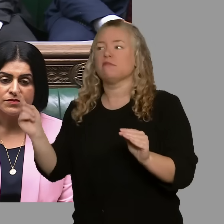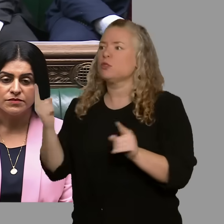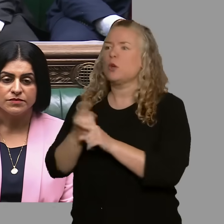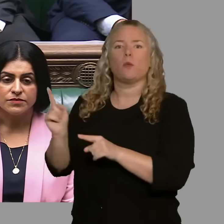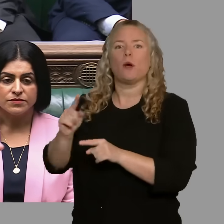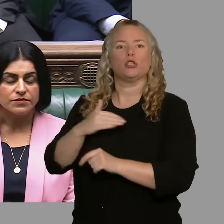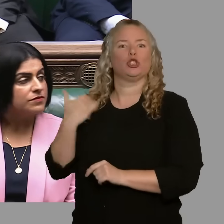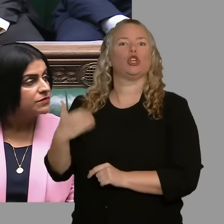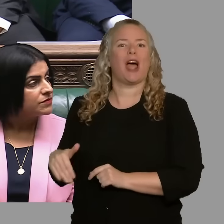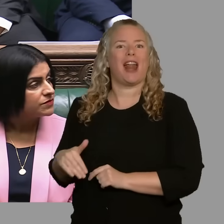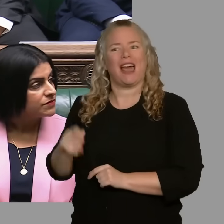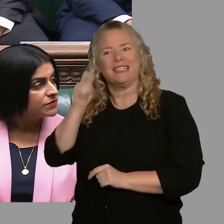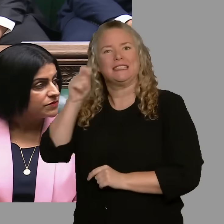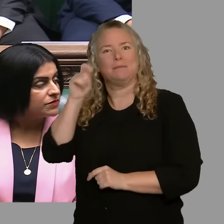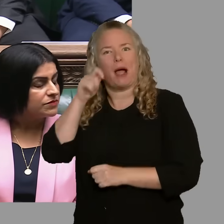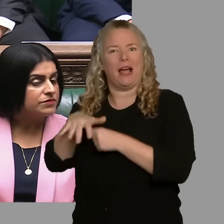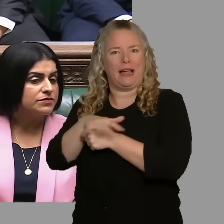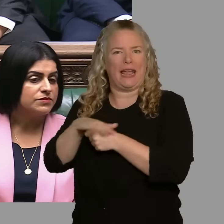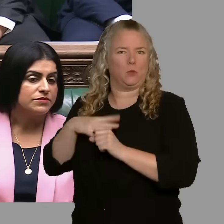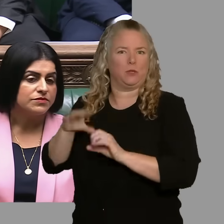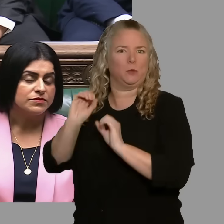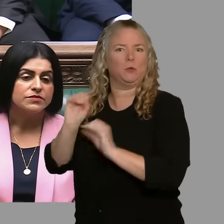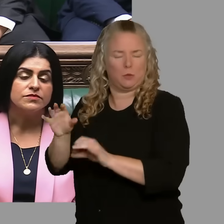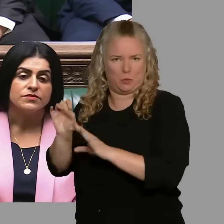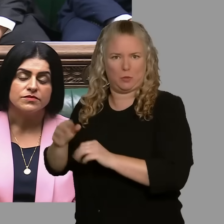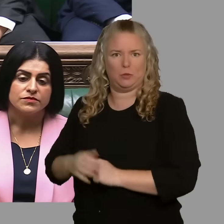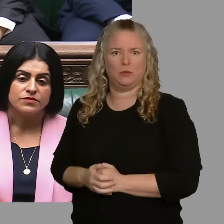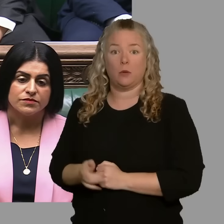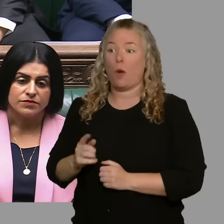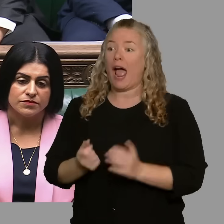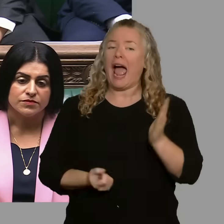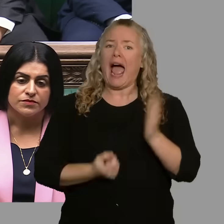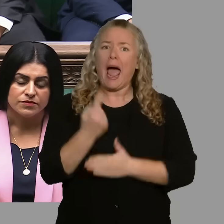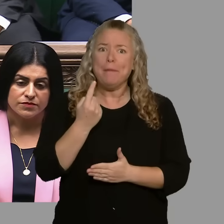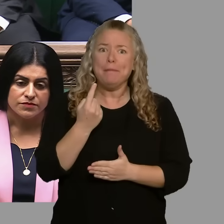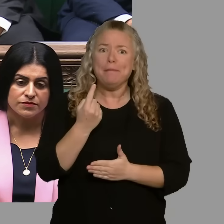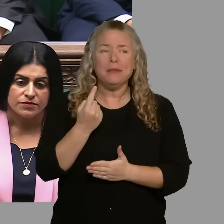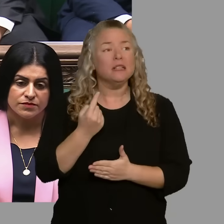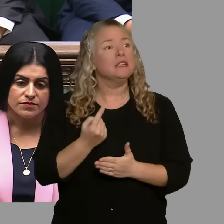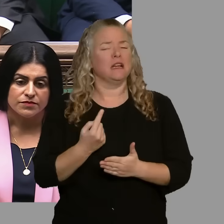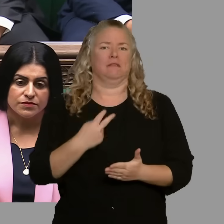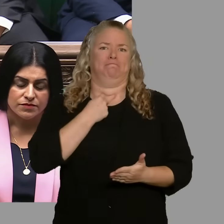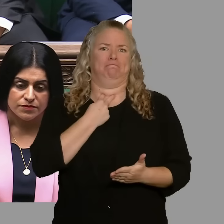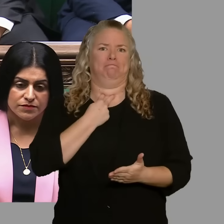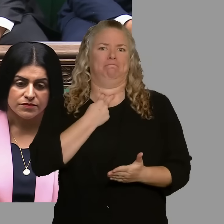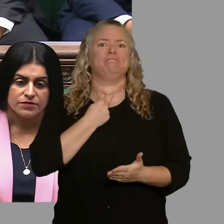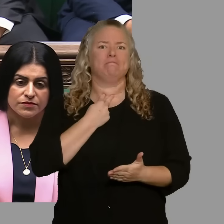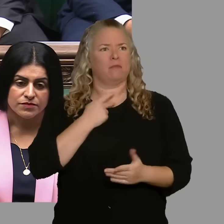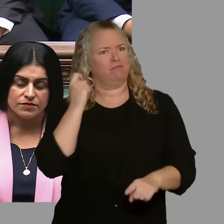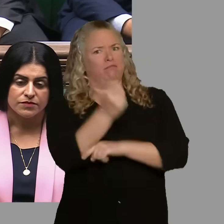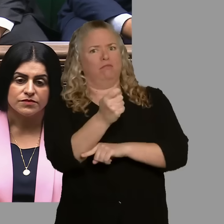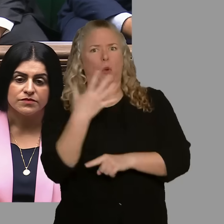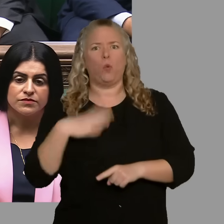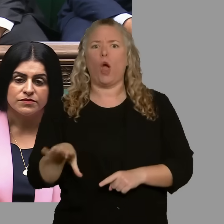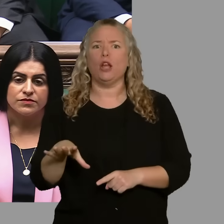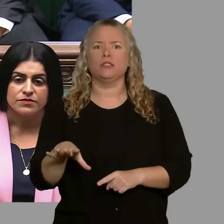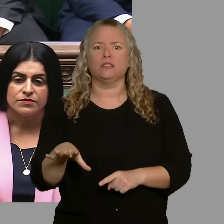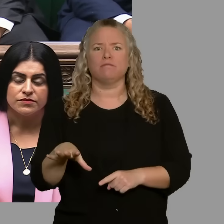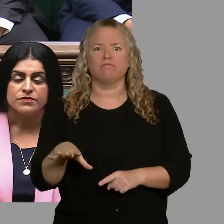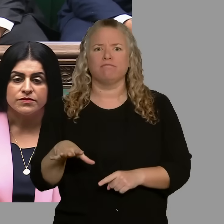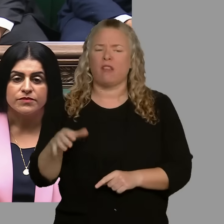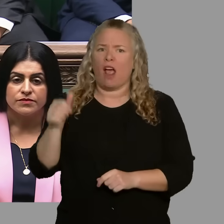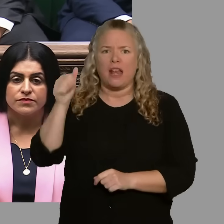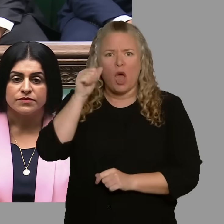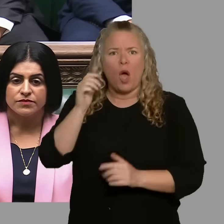rightly, that you take these matters. National security will always be the first priority of this government, and we will always